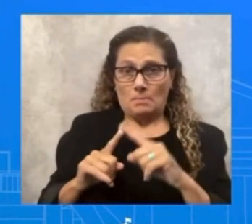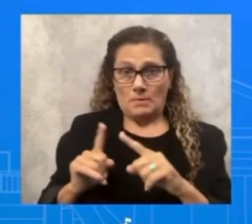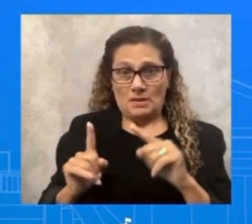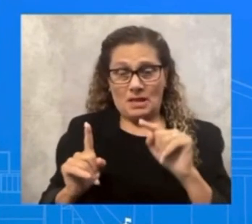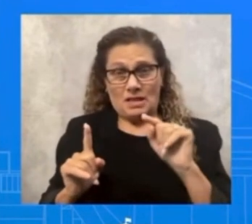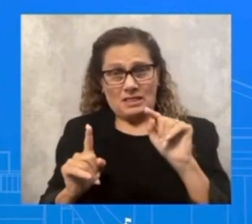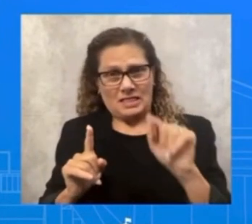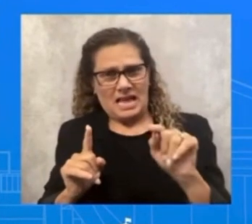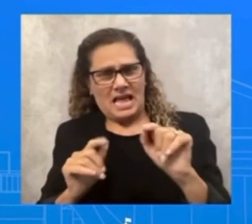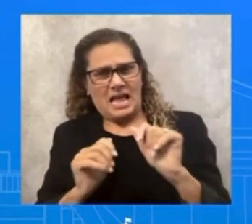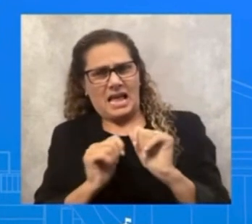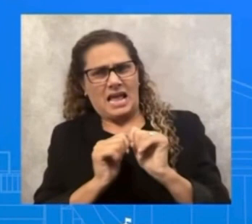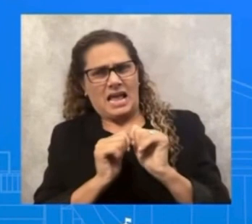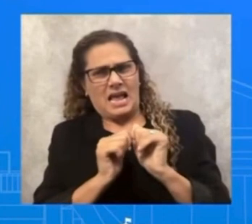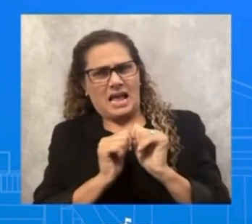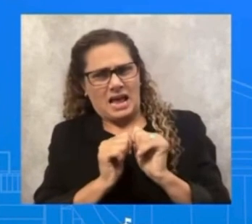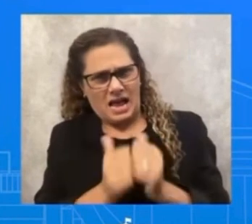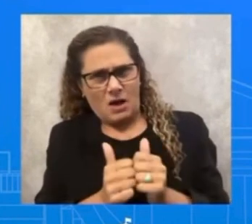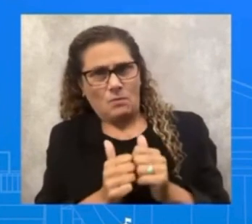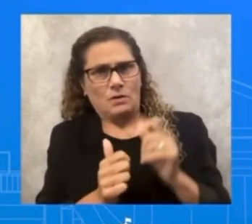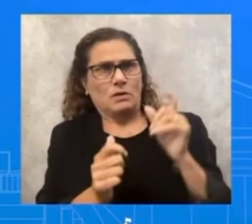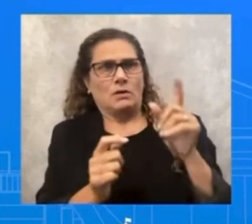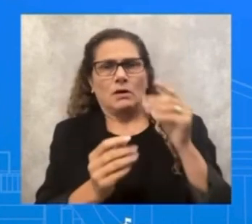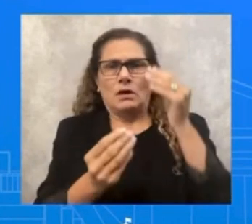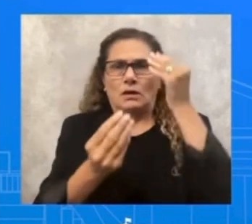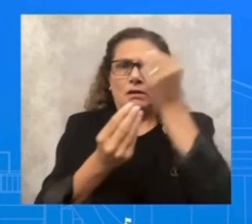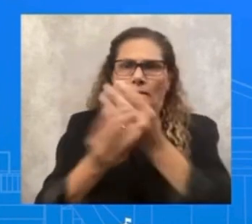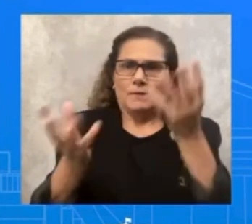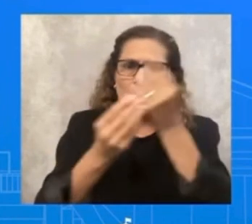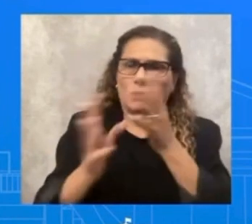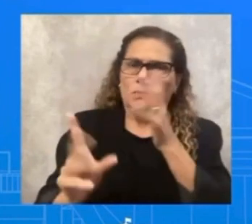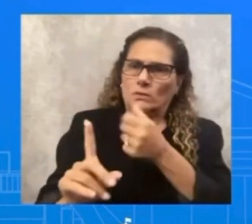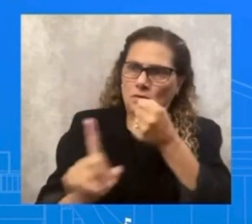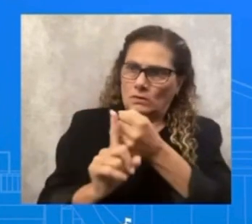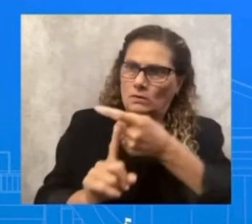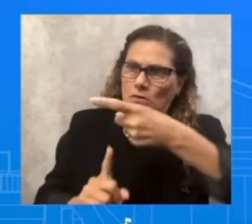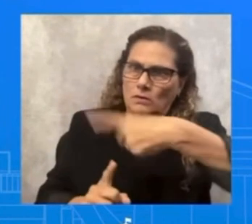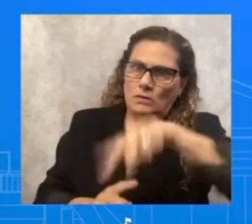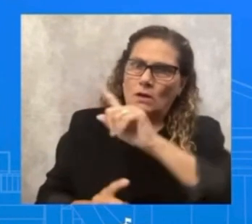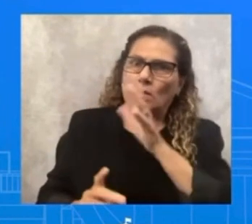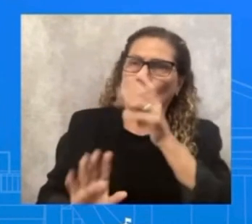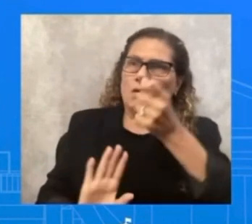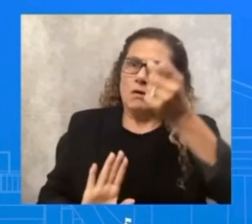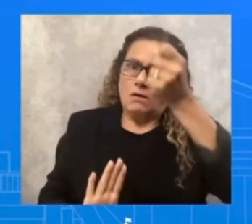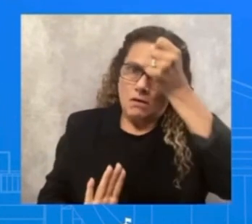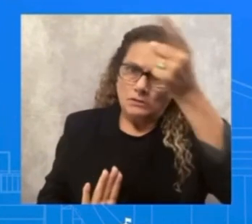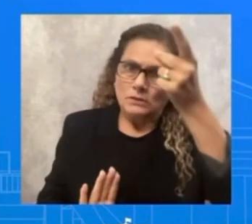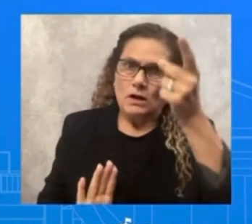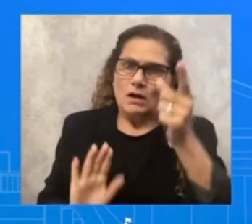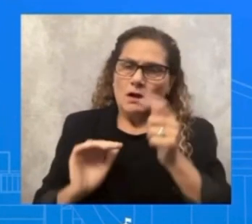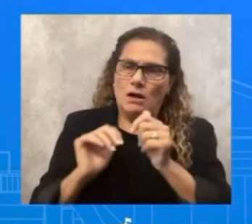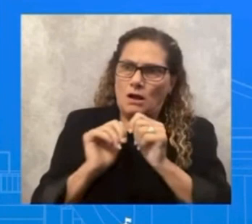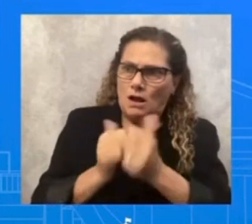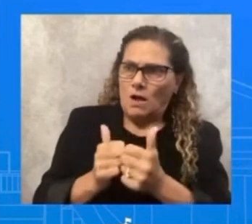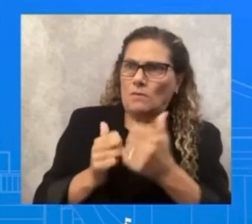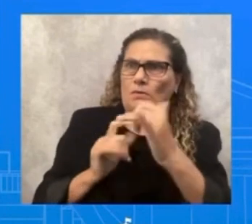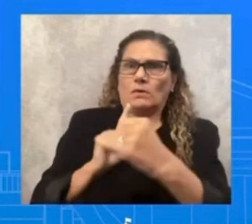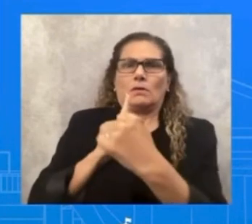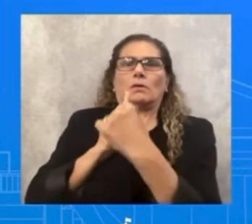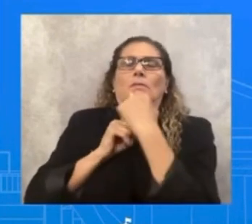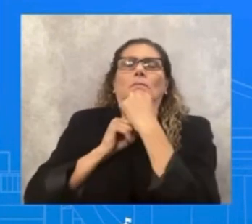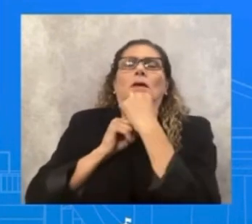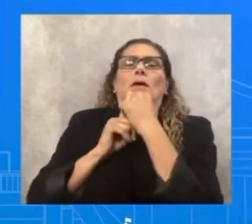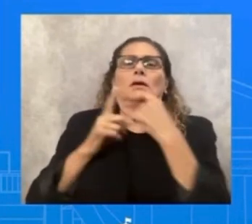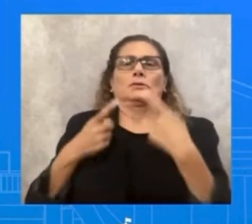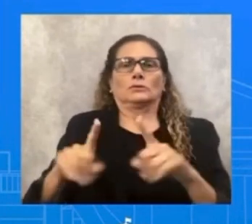ever give credit to the president while he's in office for these accomplishments? Well,